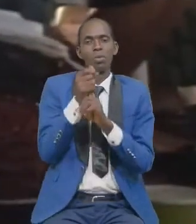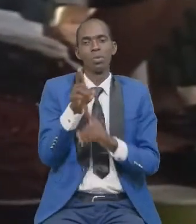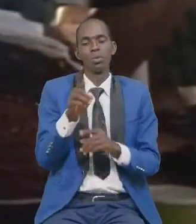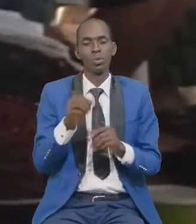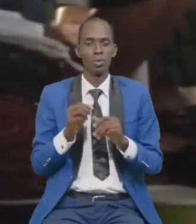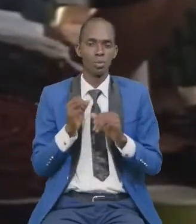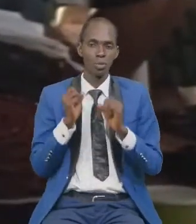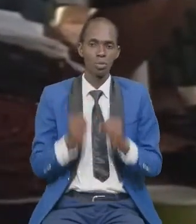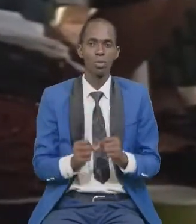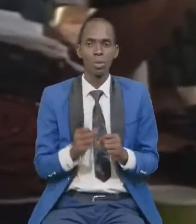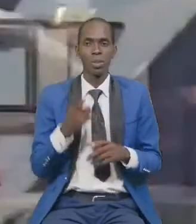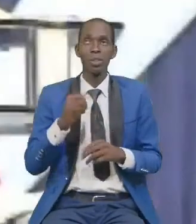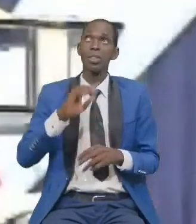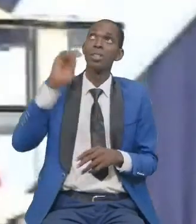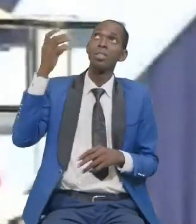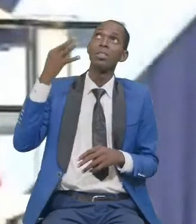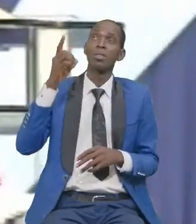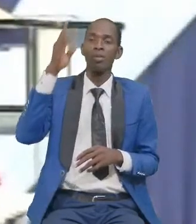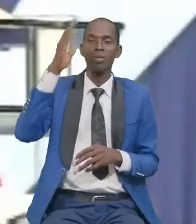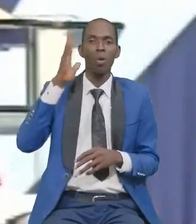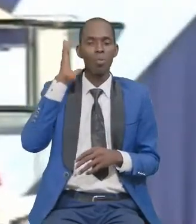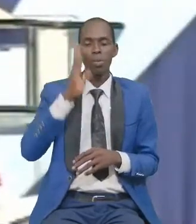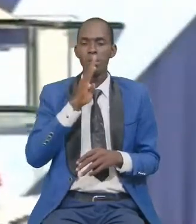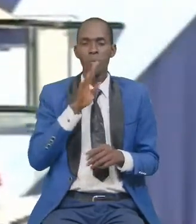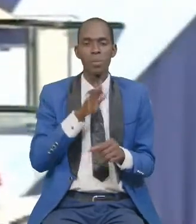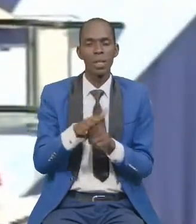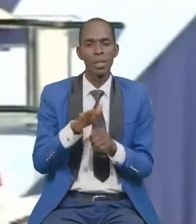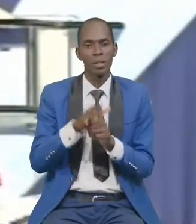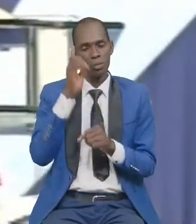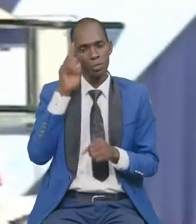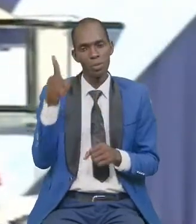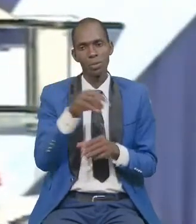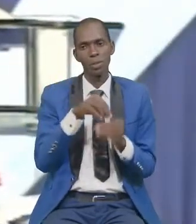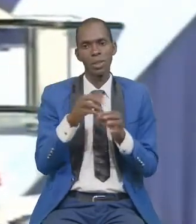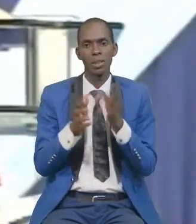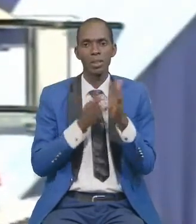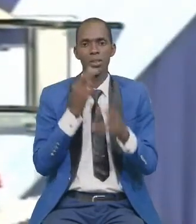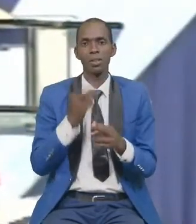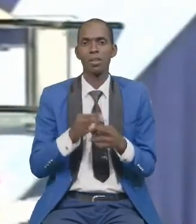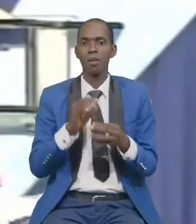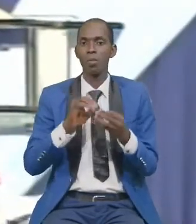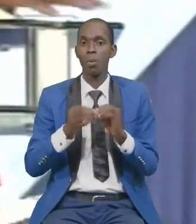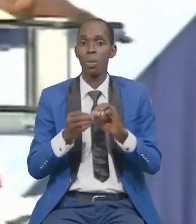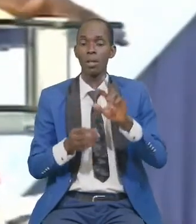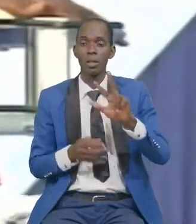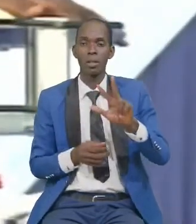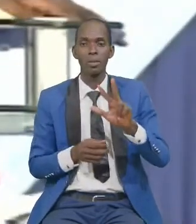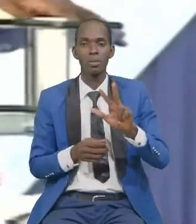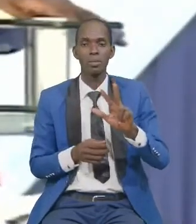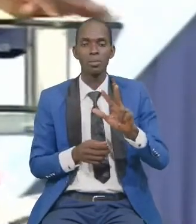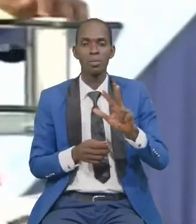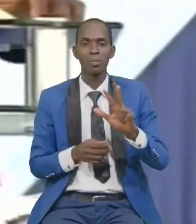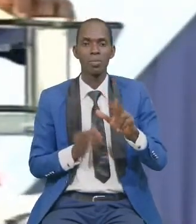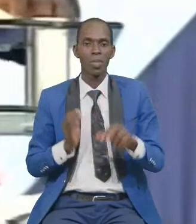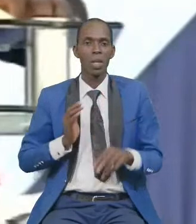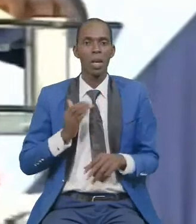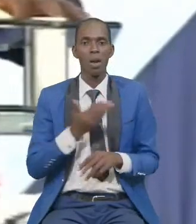of God will be sufficient for you in Jesus' name. Number three. Our